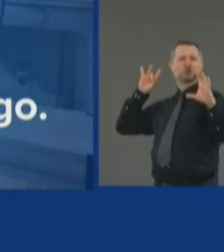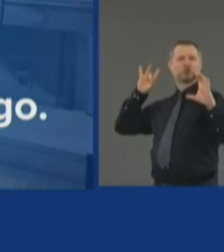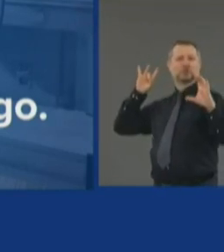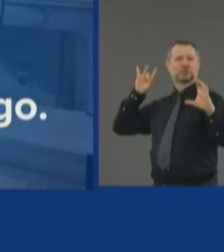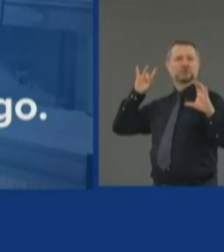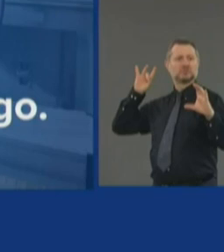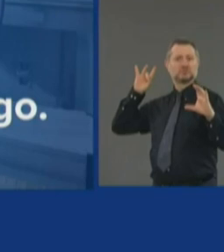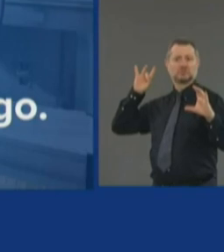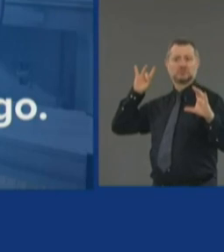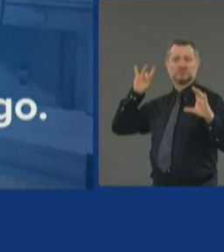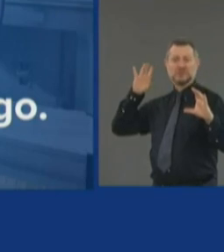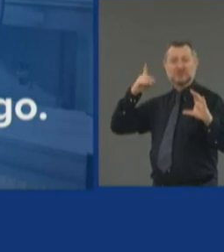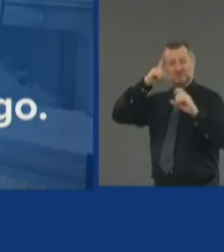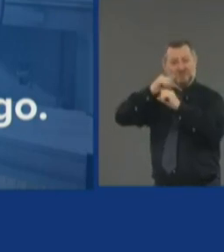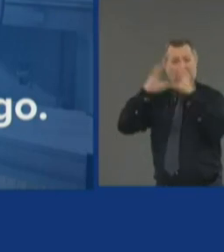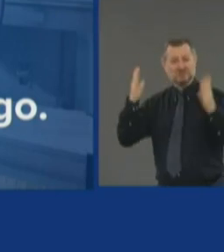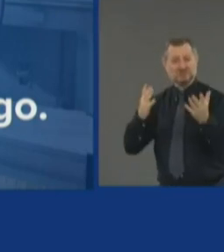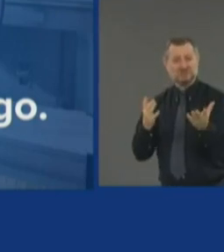8 weeks.